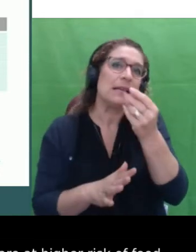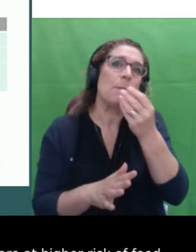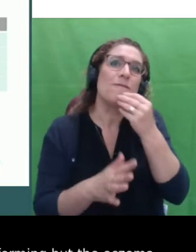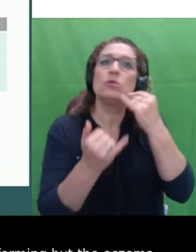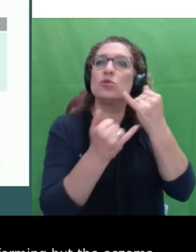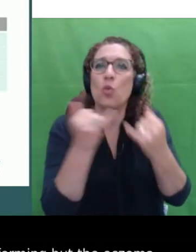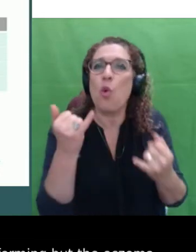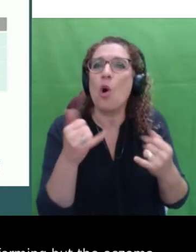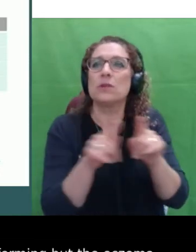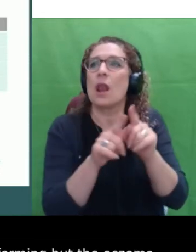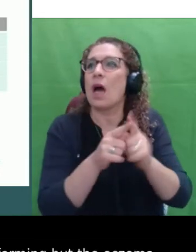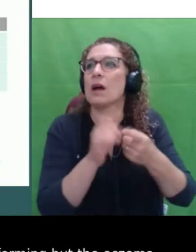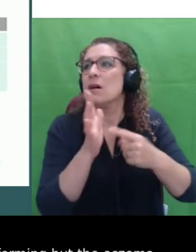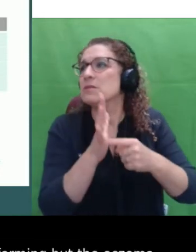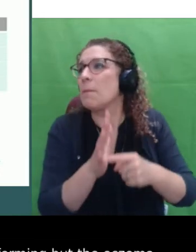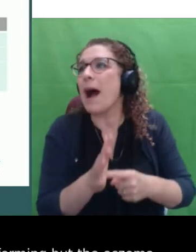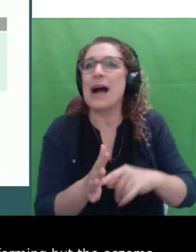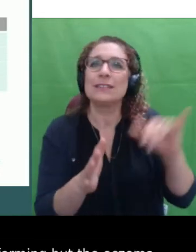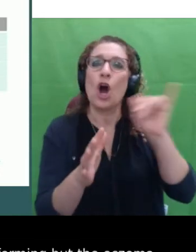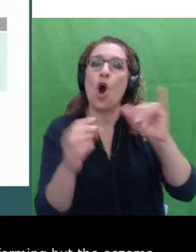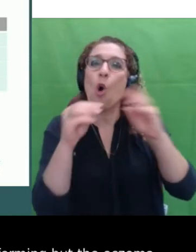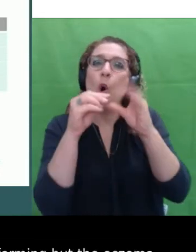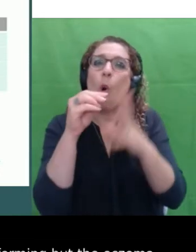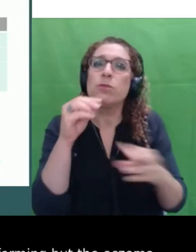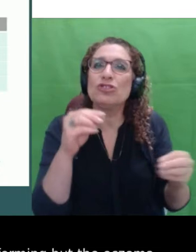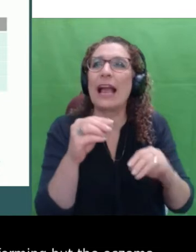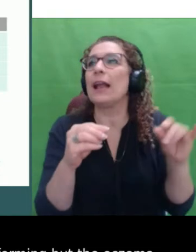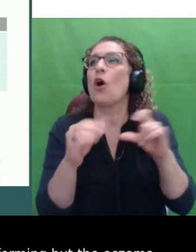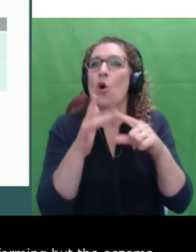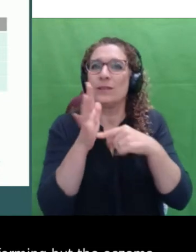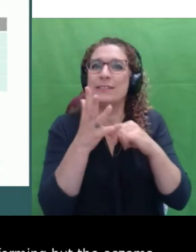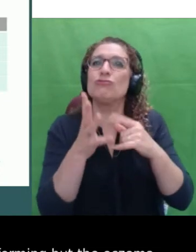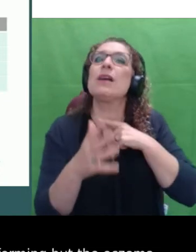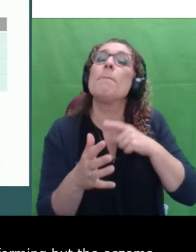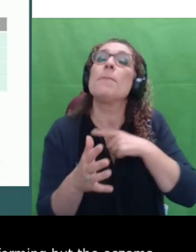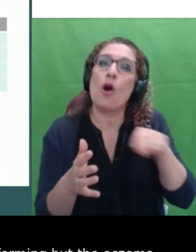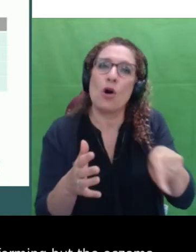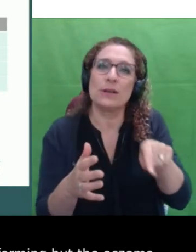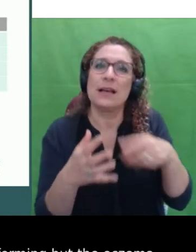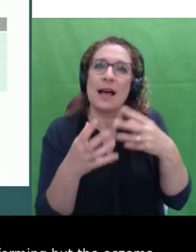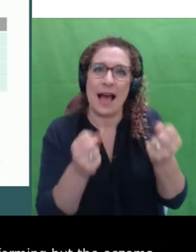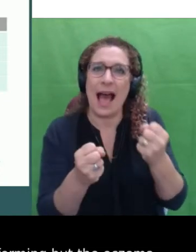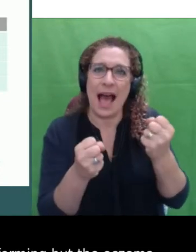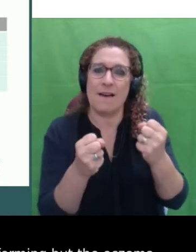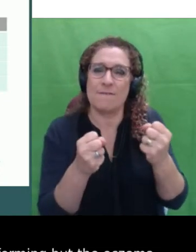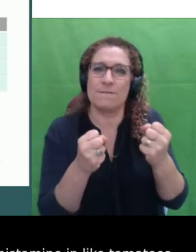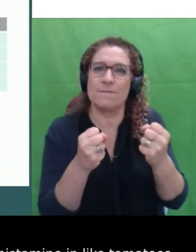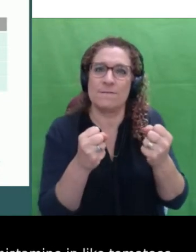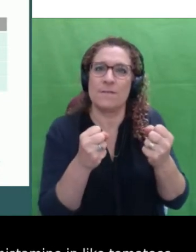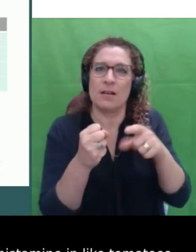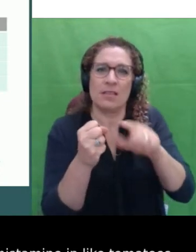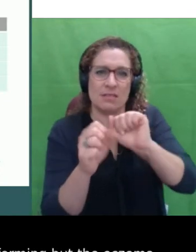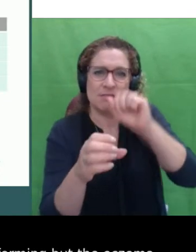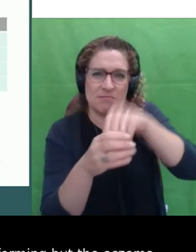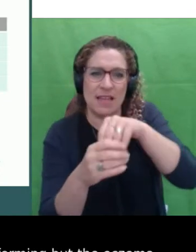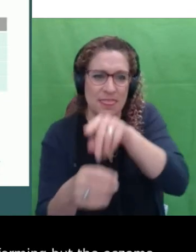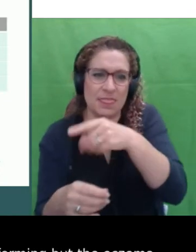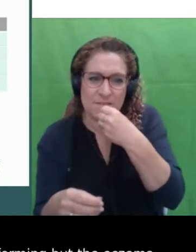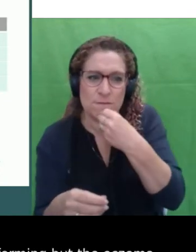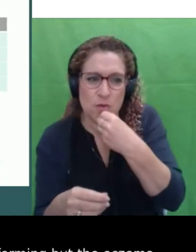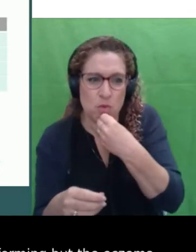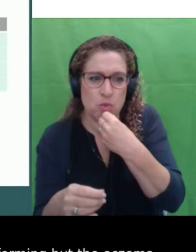tomatoes and aubergines or citric fruits and it is difficult to control if they have a coexisting